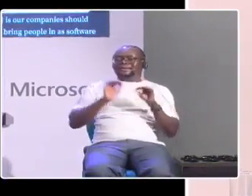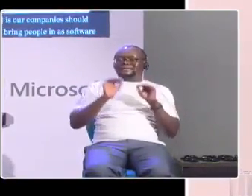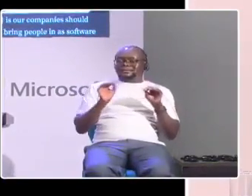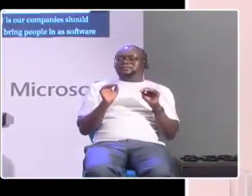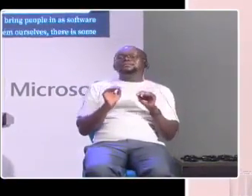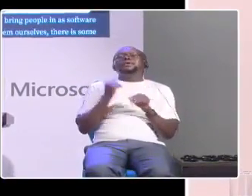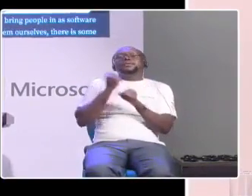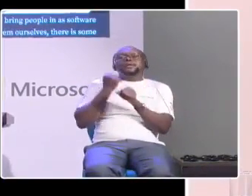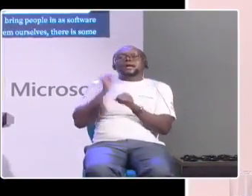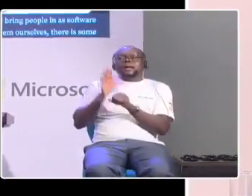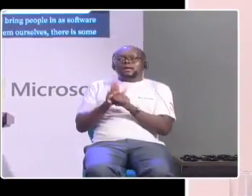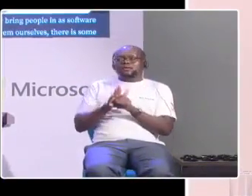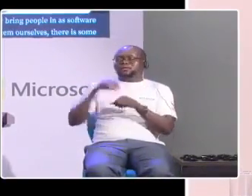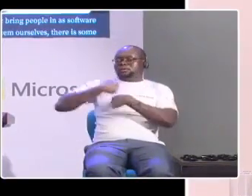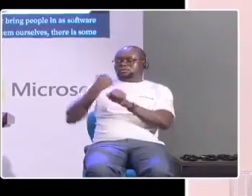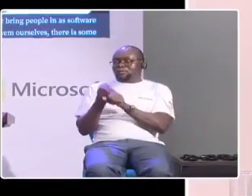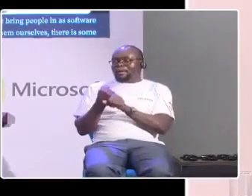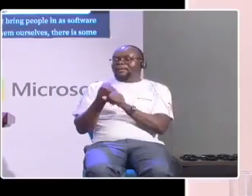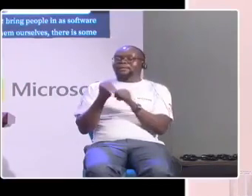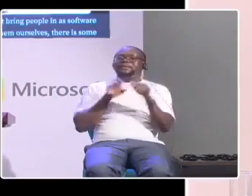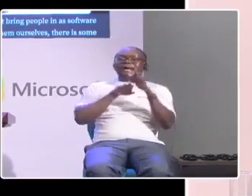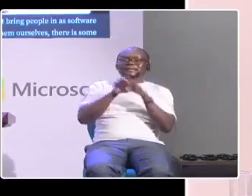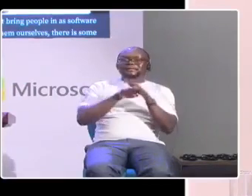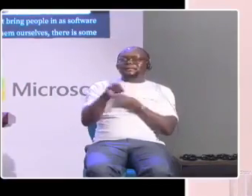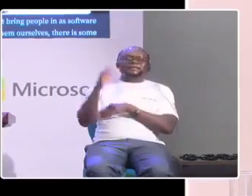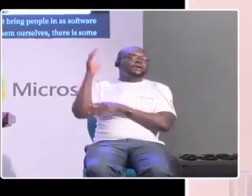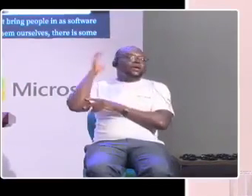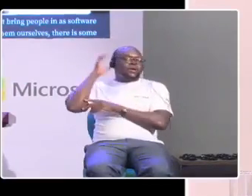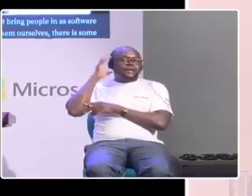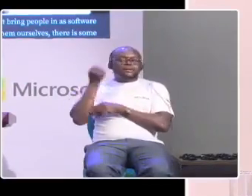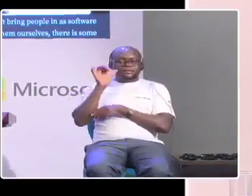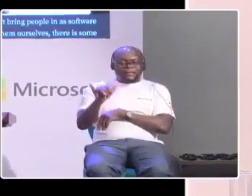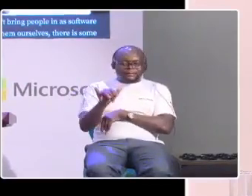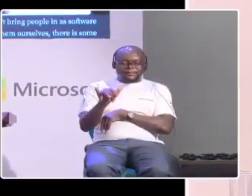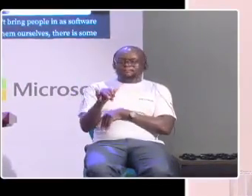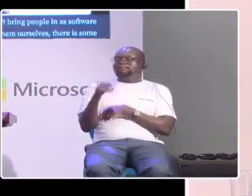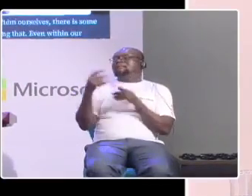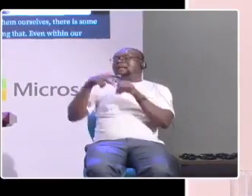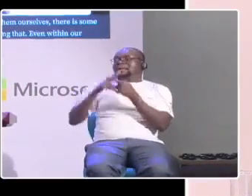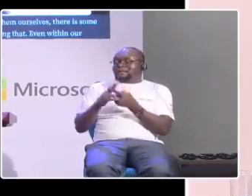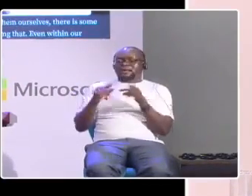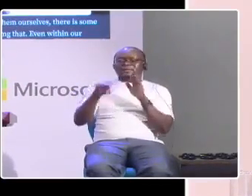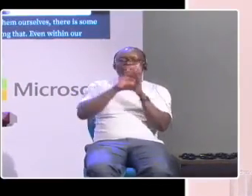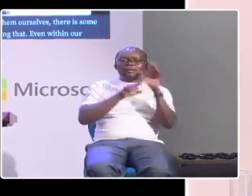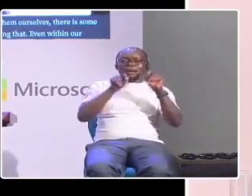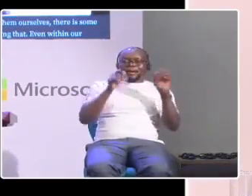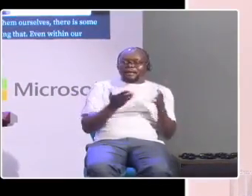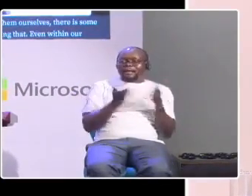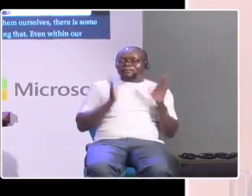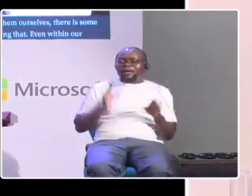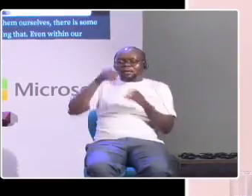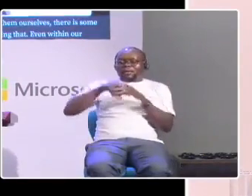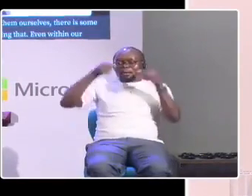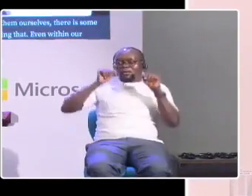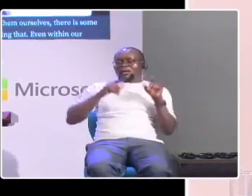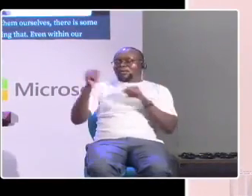we've done a lot in terms of creating accessibility academies so that engineers, program managers, everyone within Google